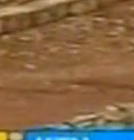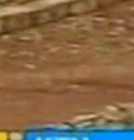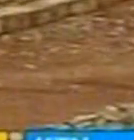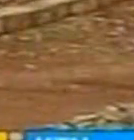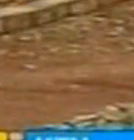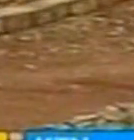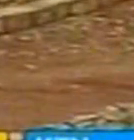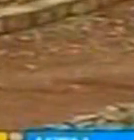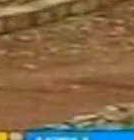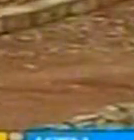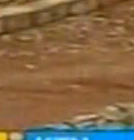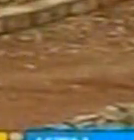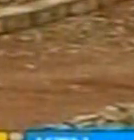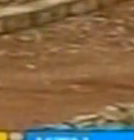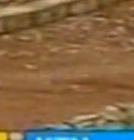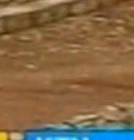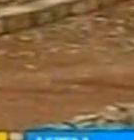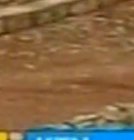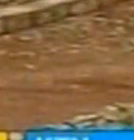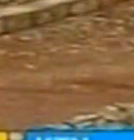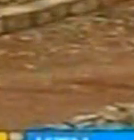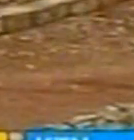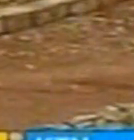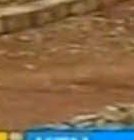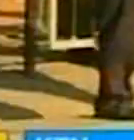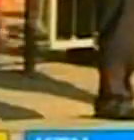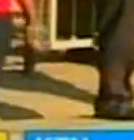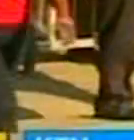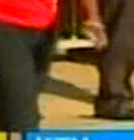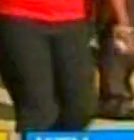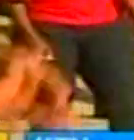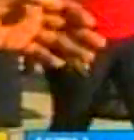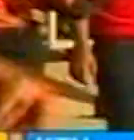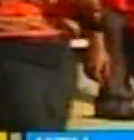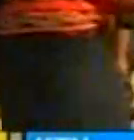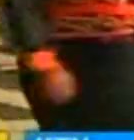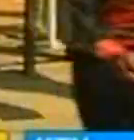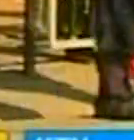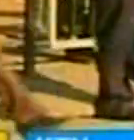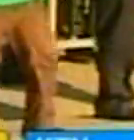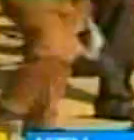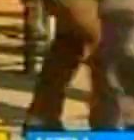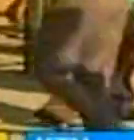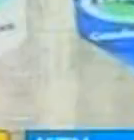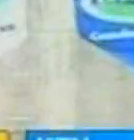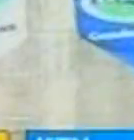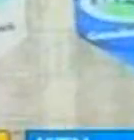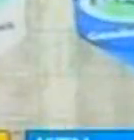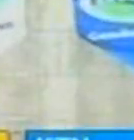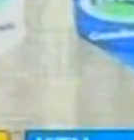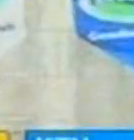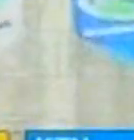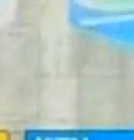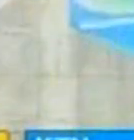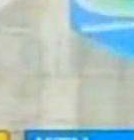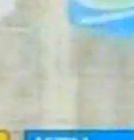Friends and comrades before they traveled to father. Police walio mimi no. Oh. More